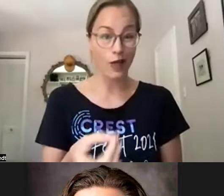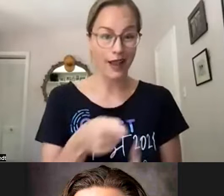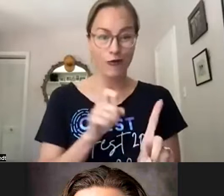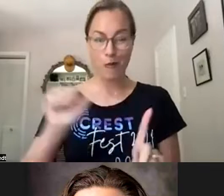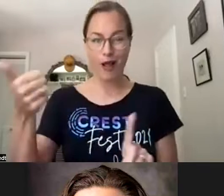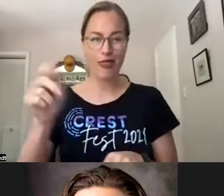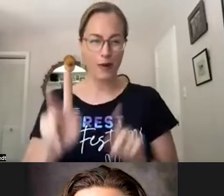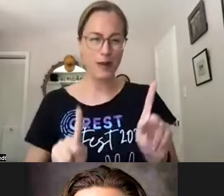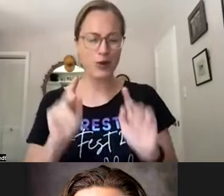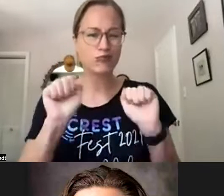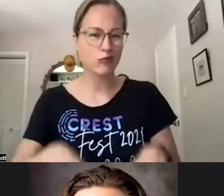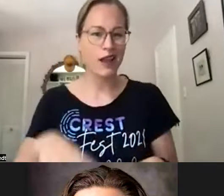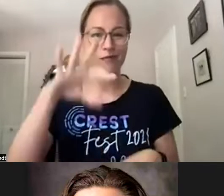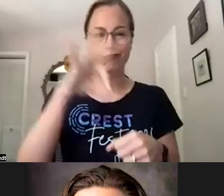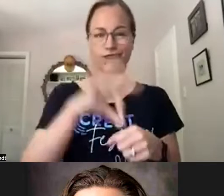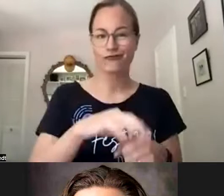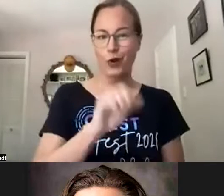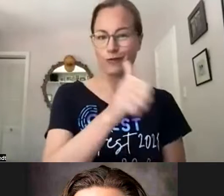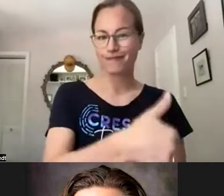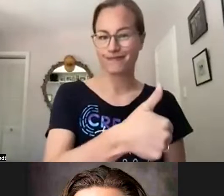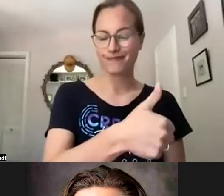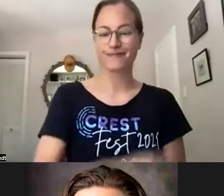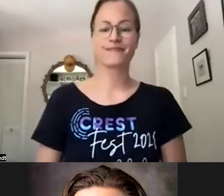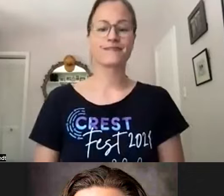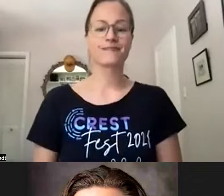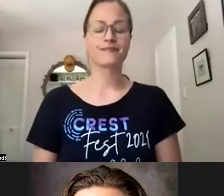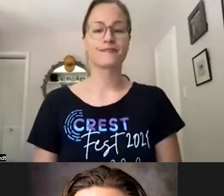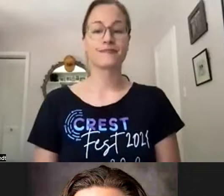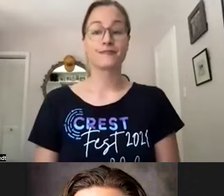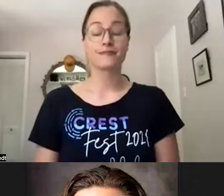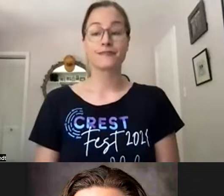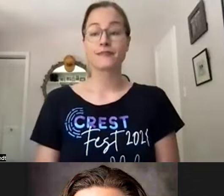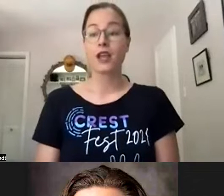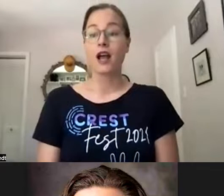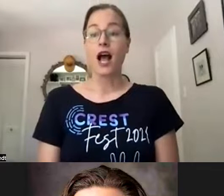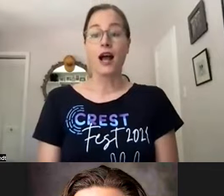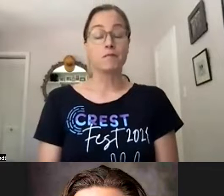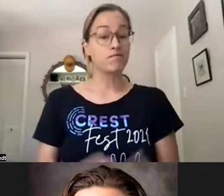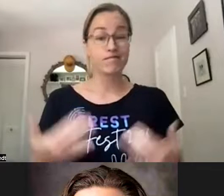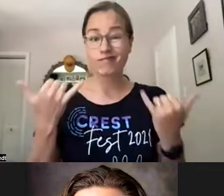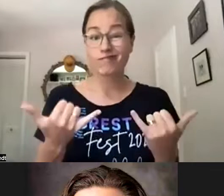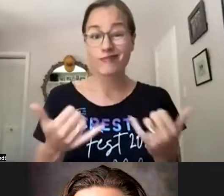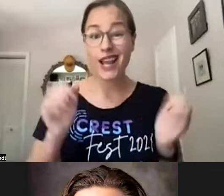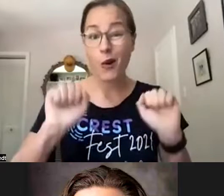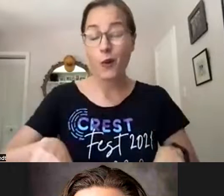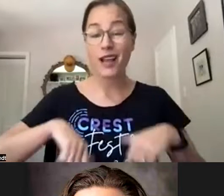If you agree with a question or like it from someone else, you can also vote for that question to move it up.